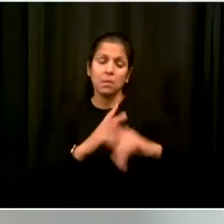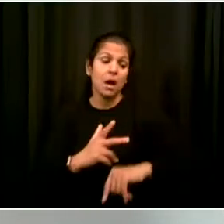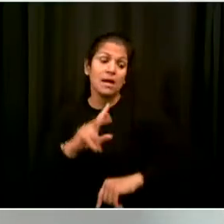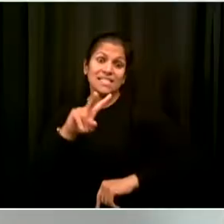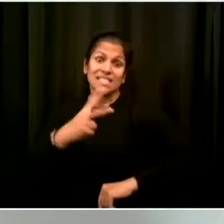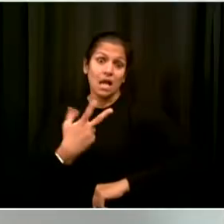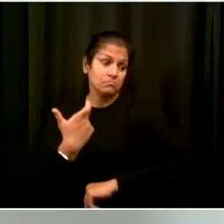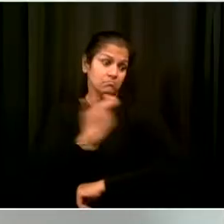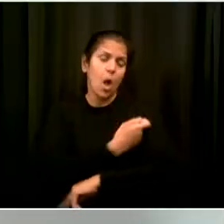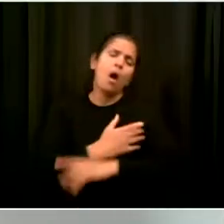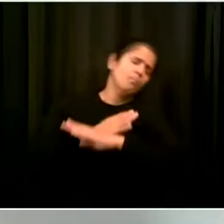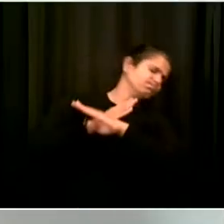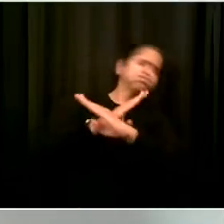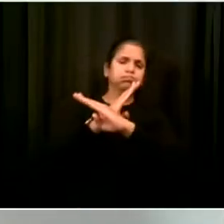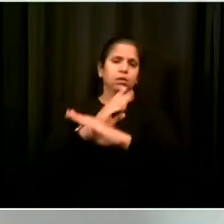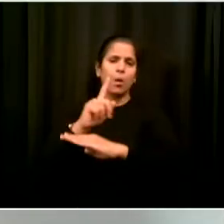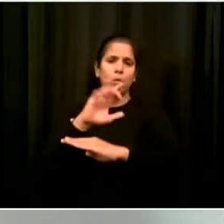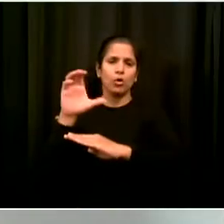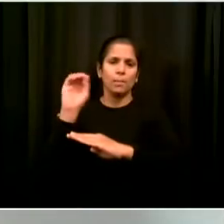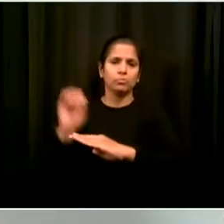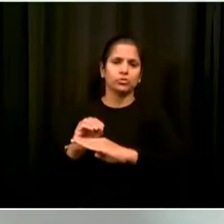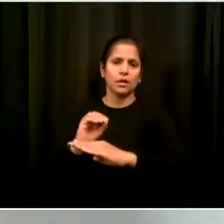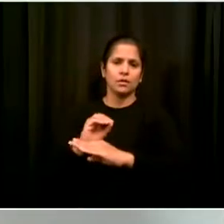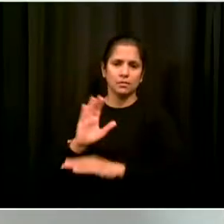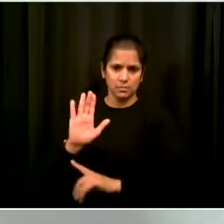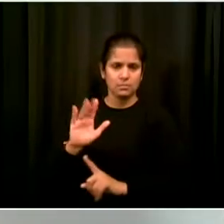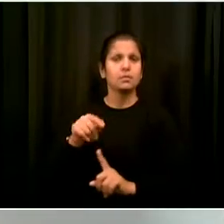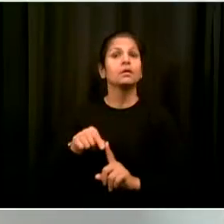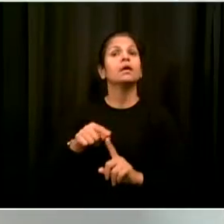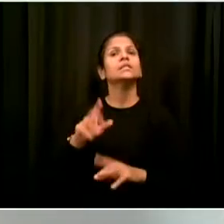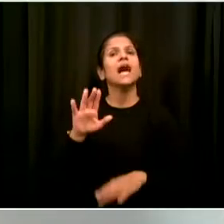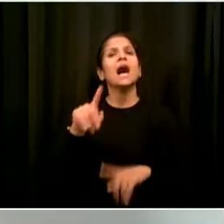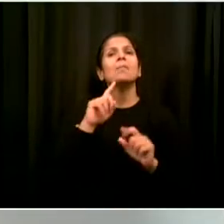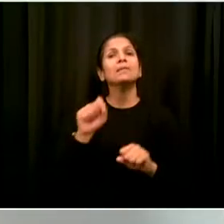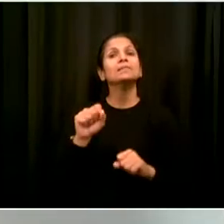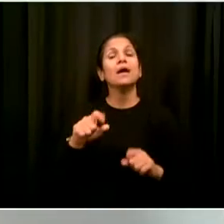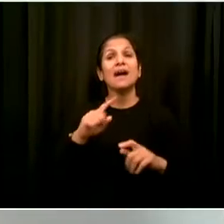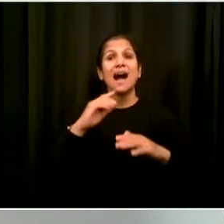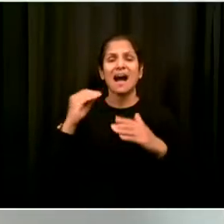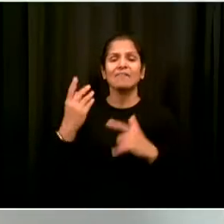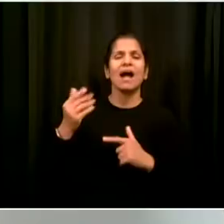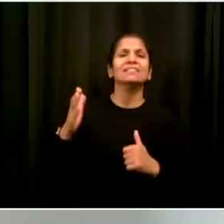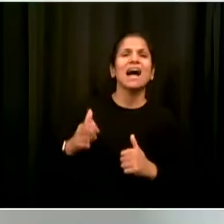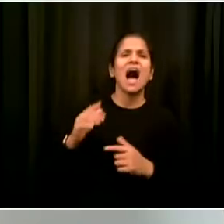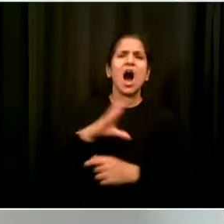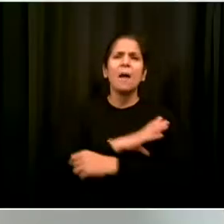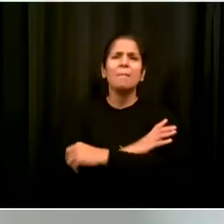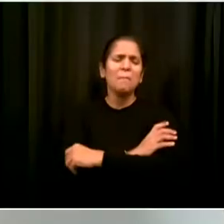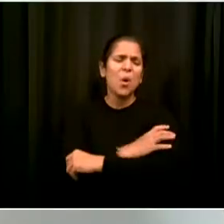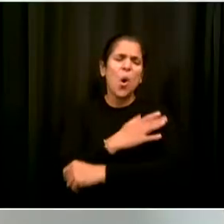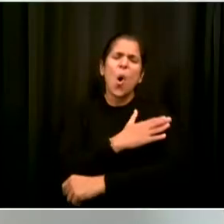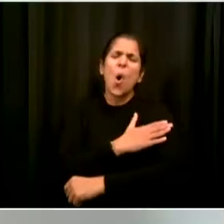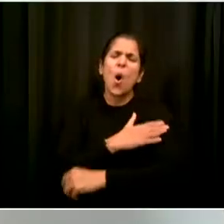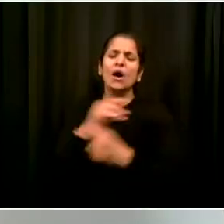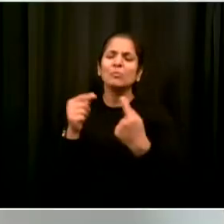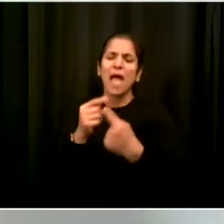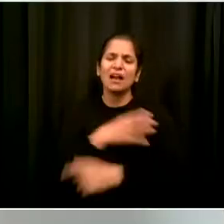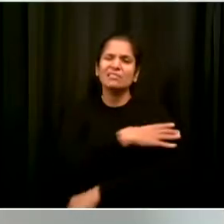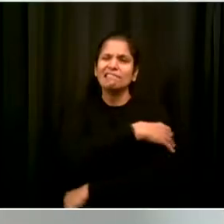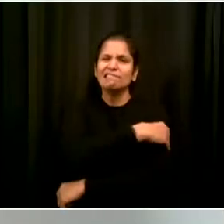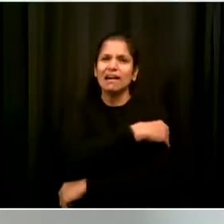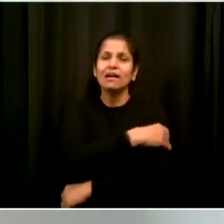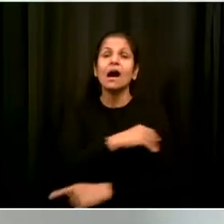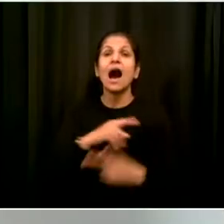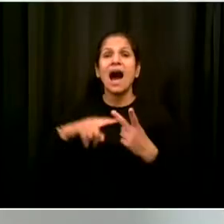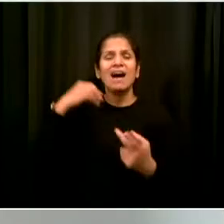a low-grade fever, to feel kind of tired, particularly after that second injection. But what we know right now is that is a sign